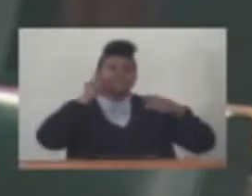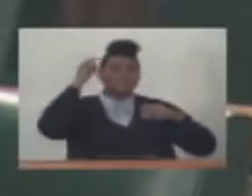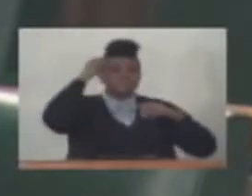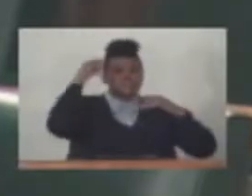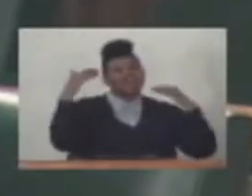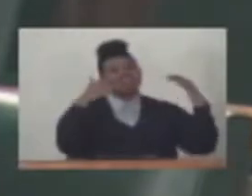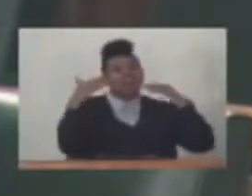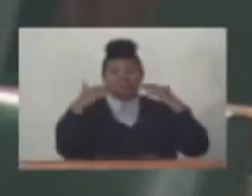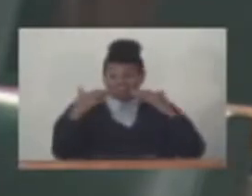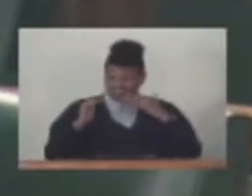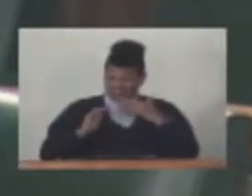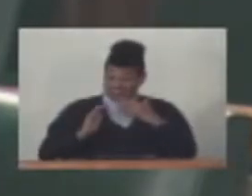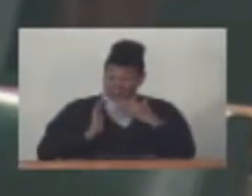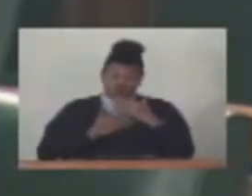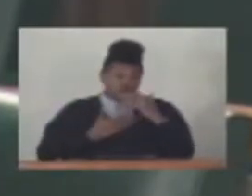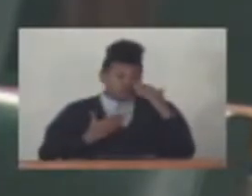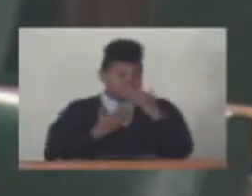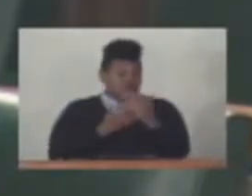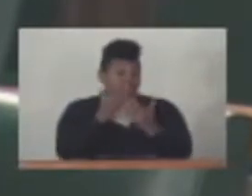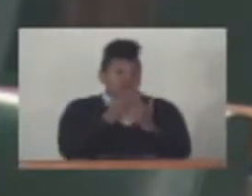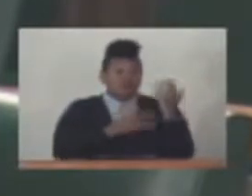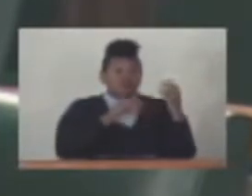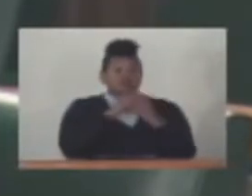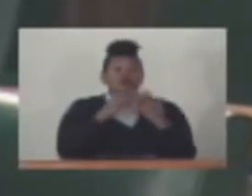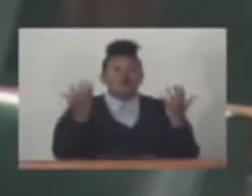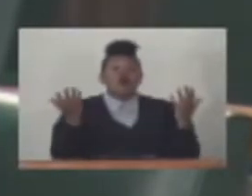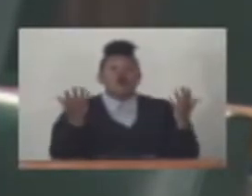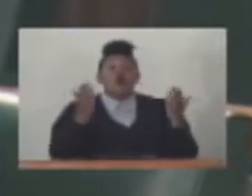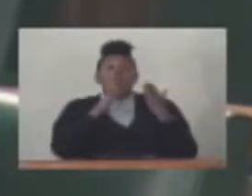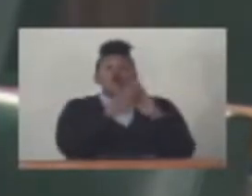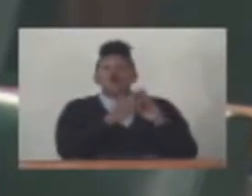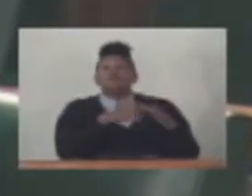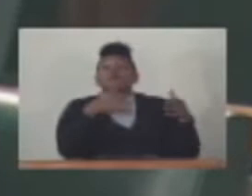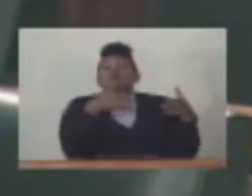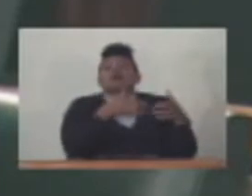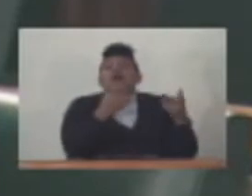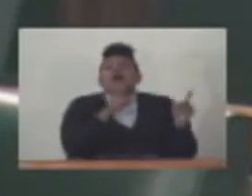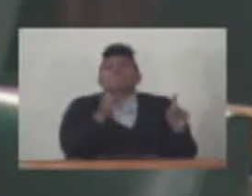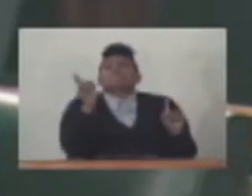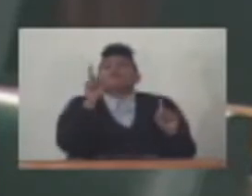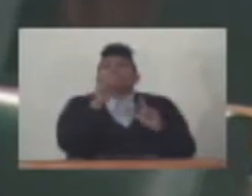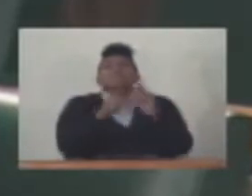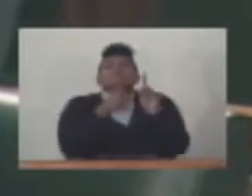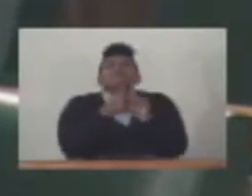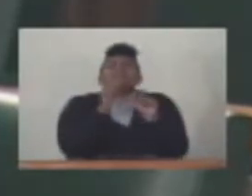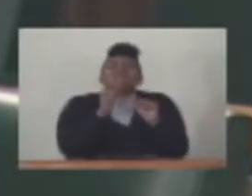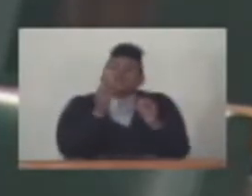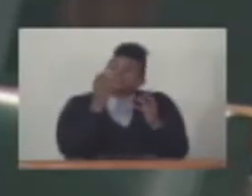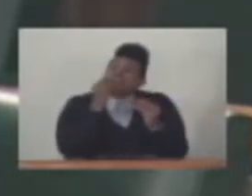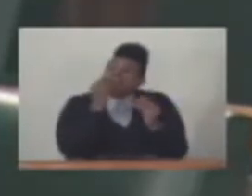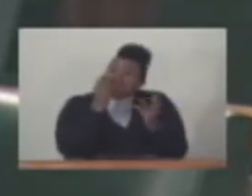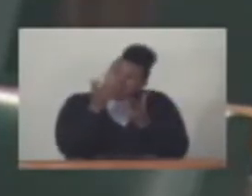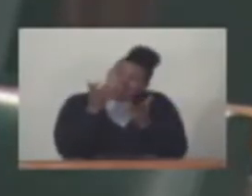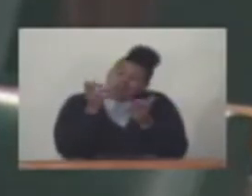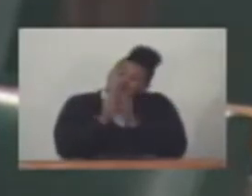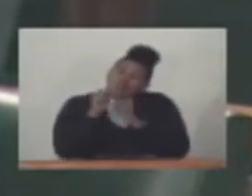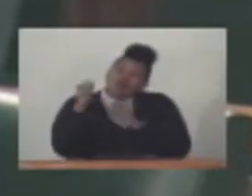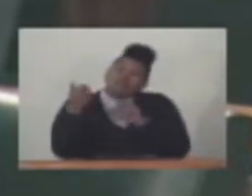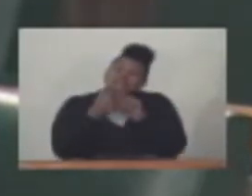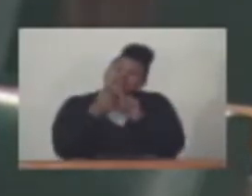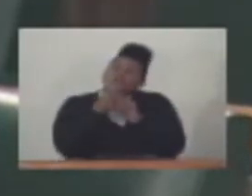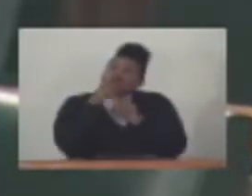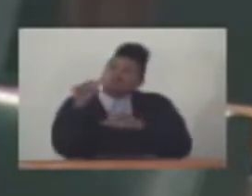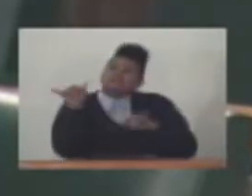violence. Our key feature of the platform is the community section where persons can chat with others who have had